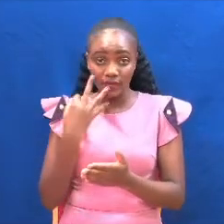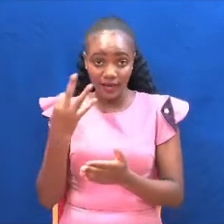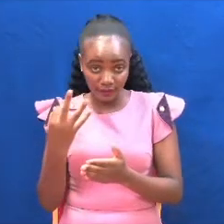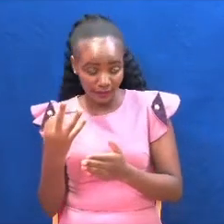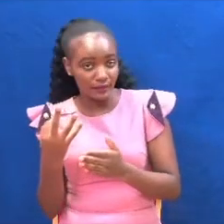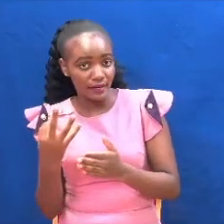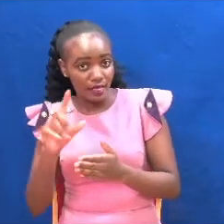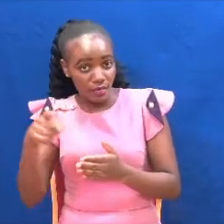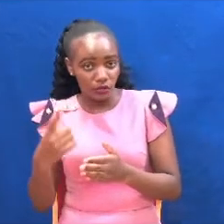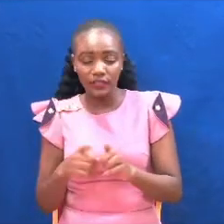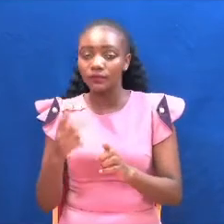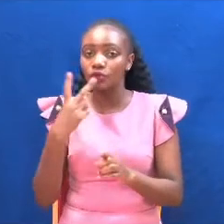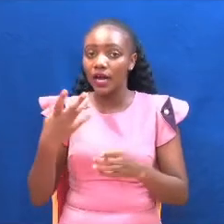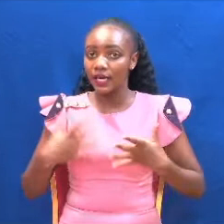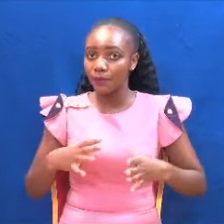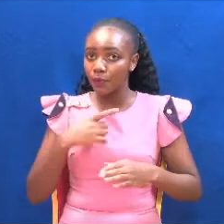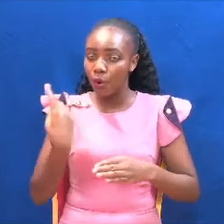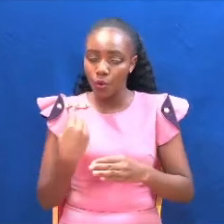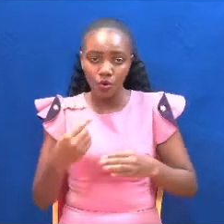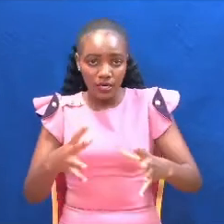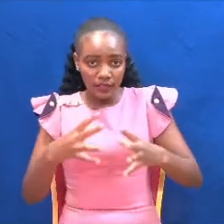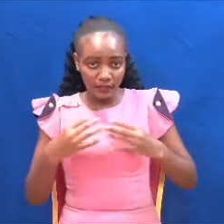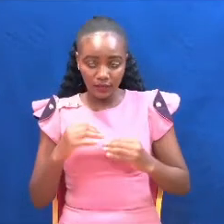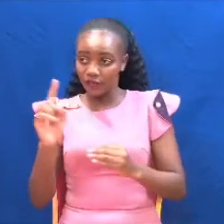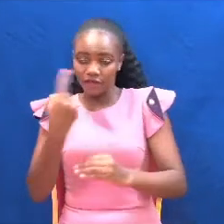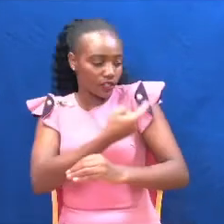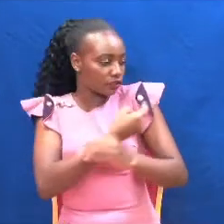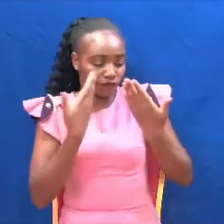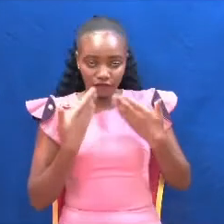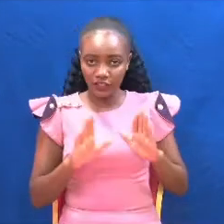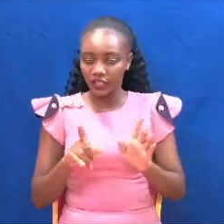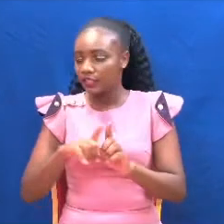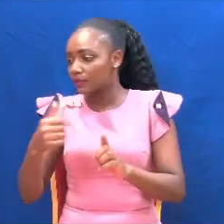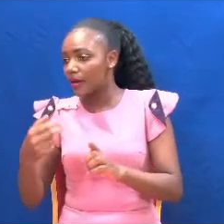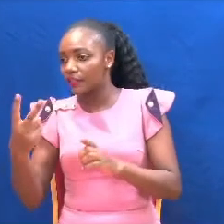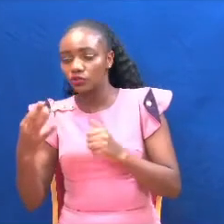1,003,204 people who have only received their initial dose and